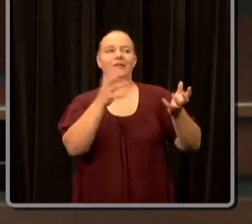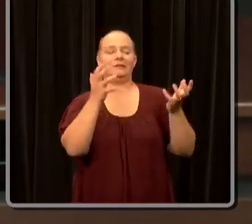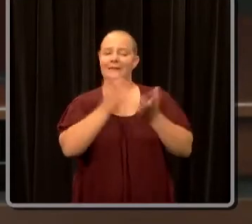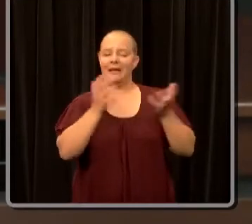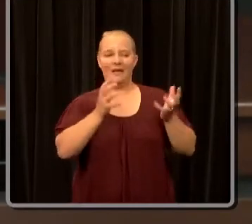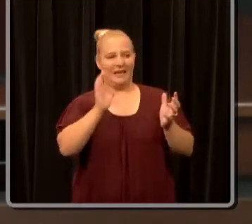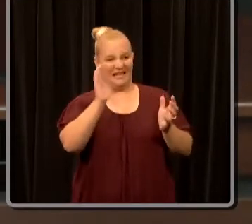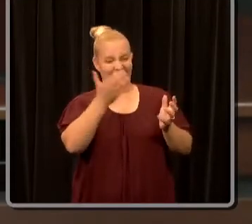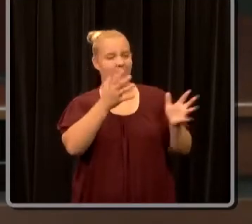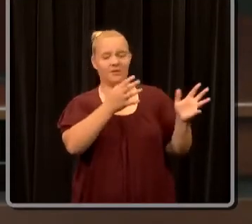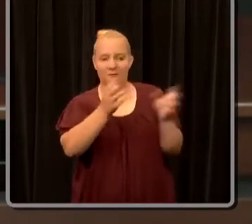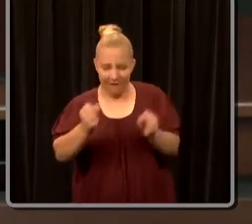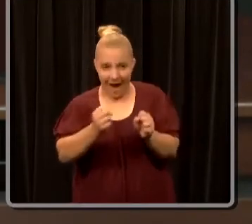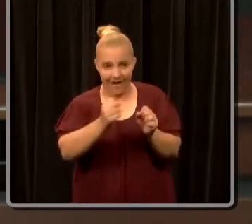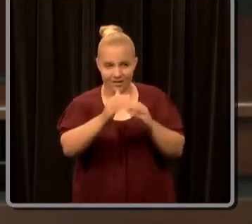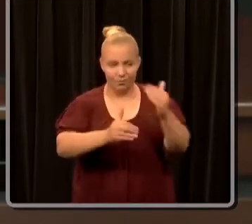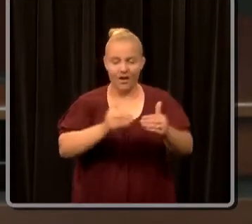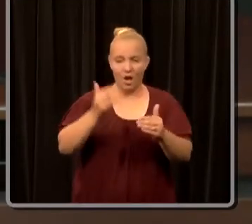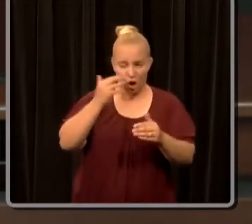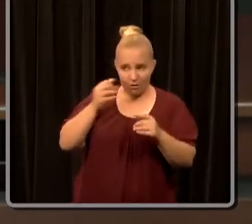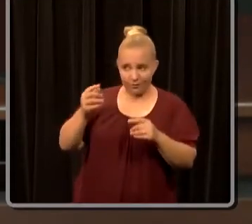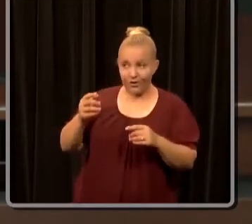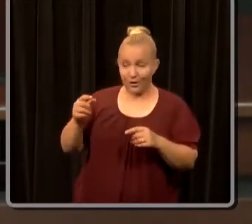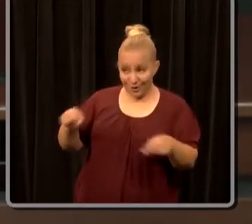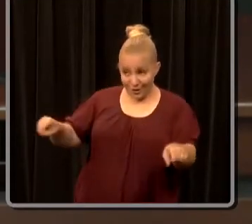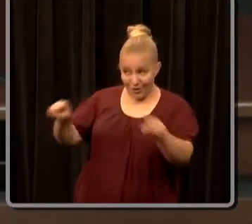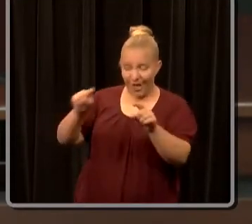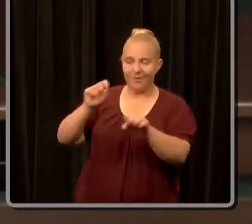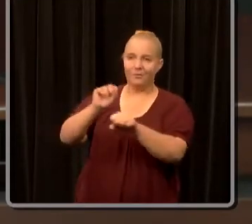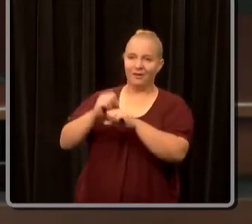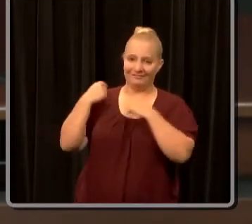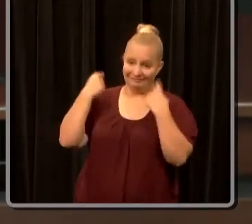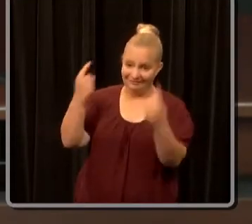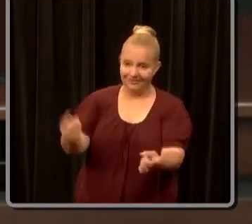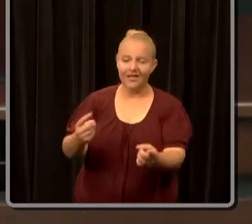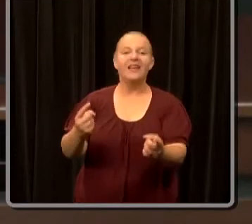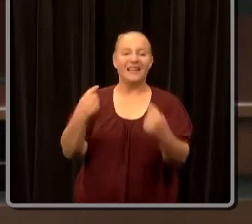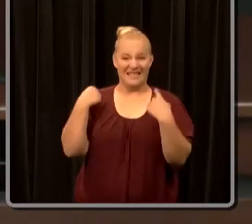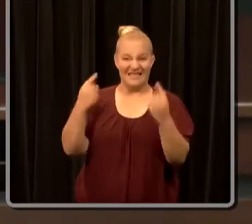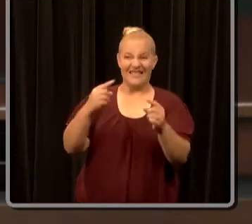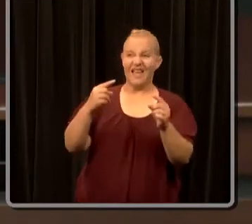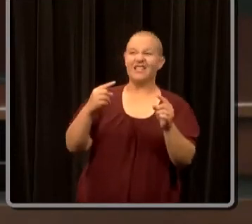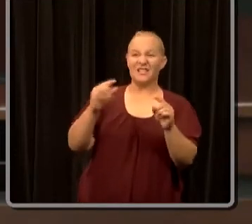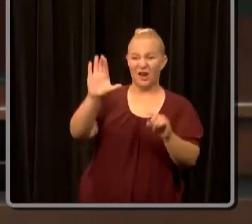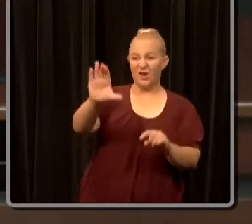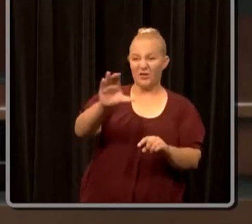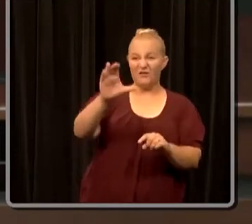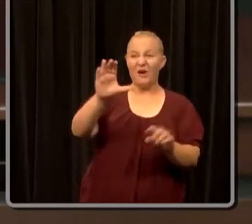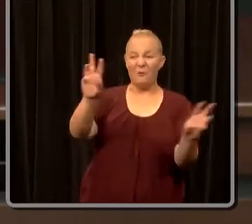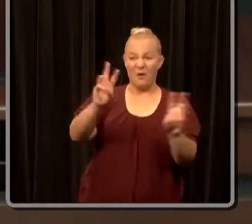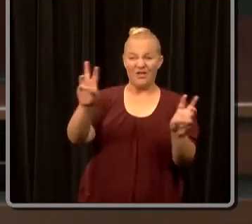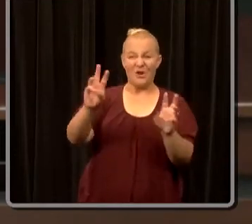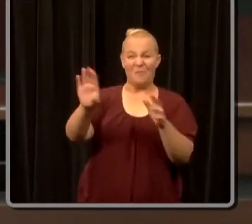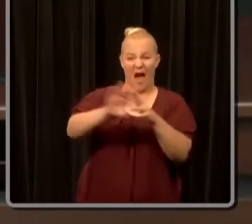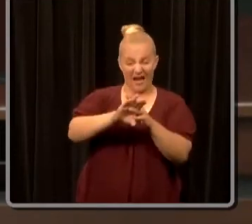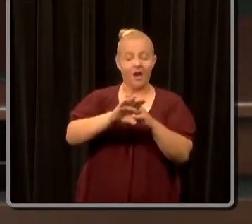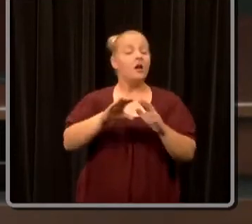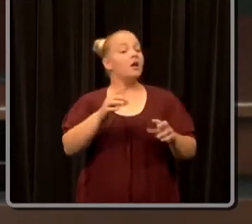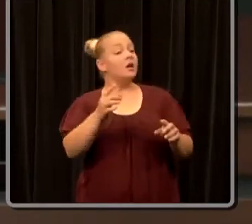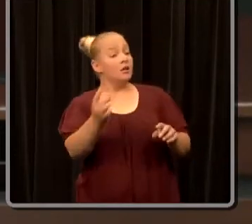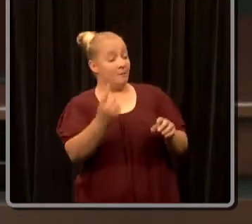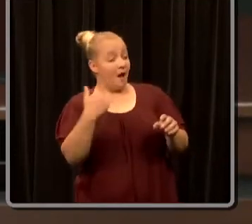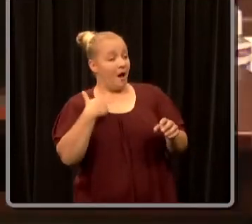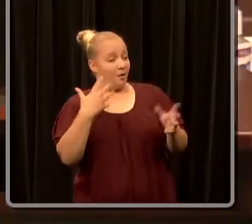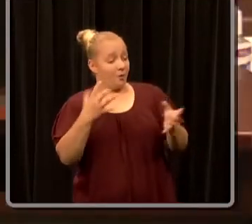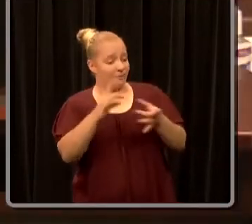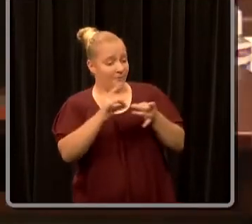seems like an amazingly fast process, but I know that y'all been working on it for a while. So thank you. Since winter break on this product specific. And one of the things that I would mention